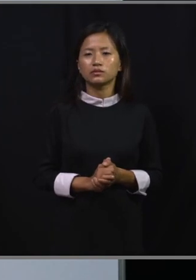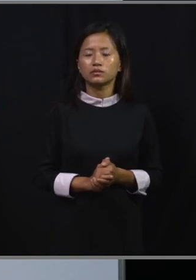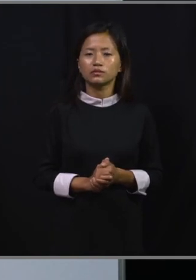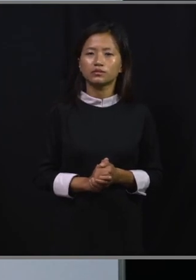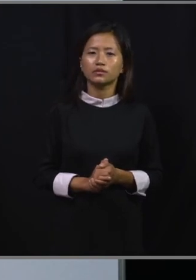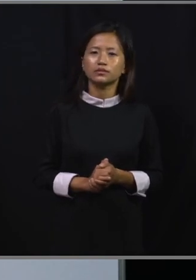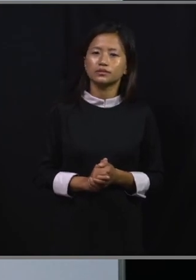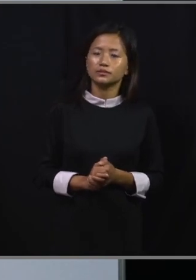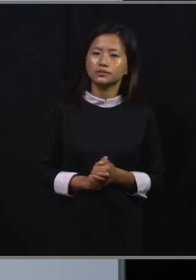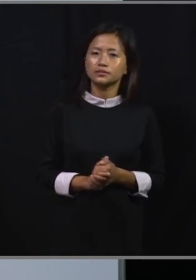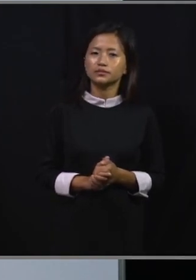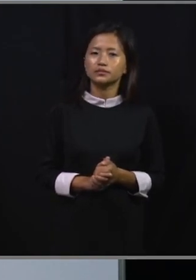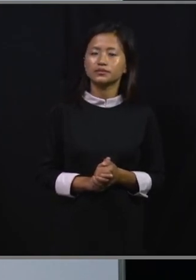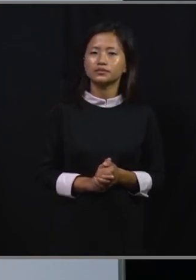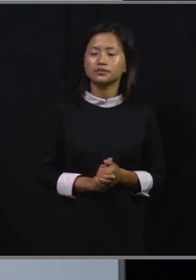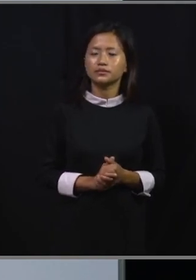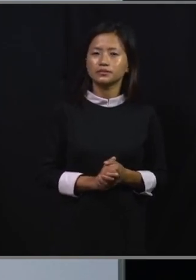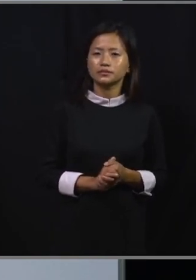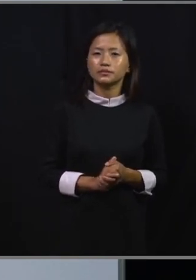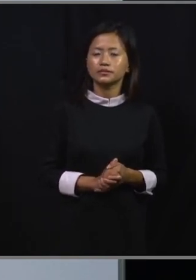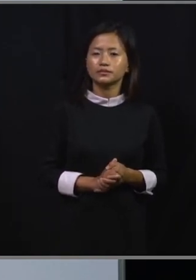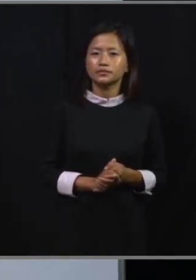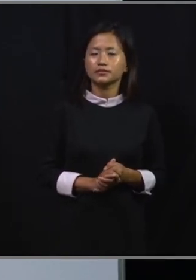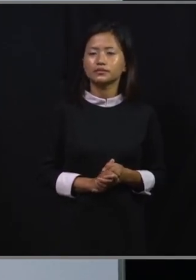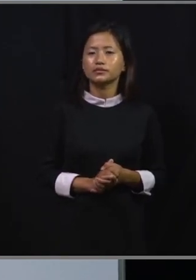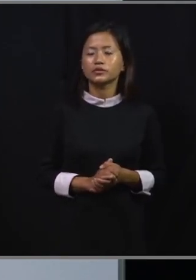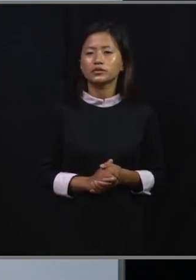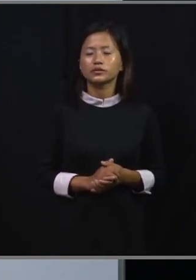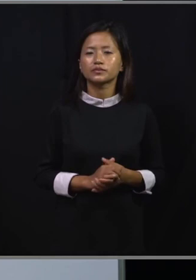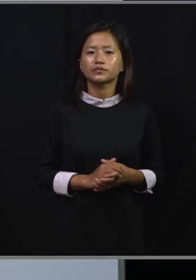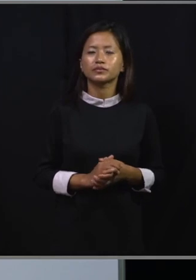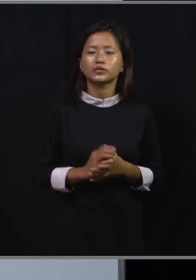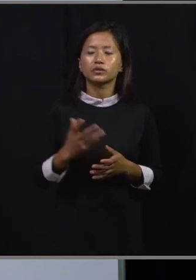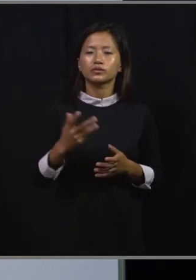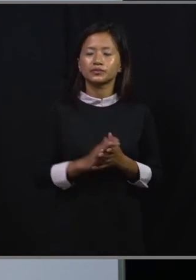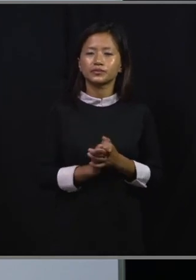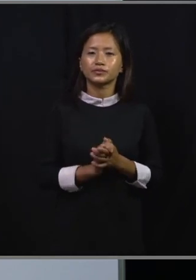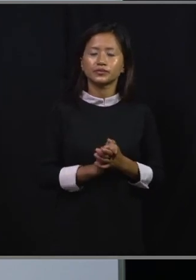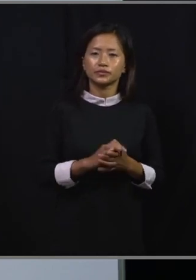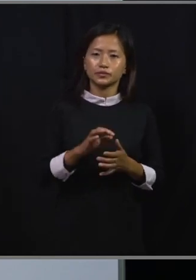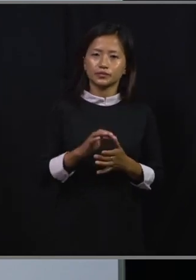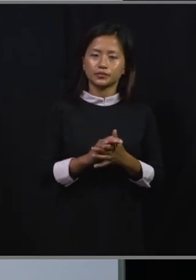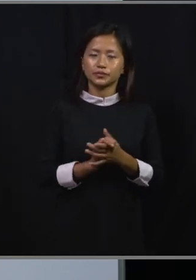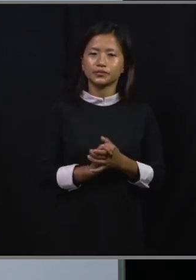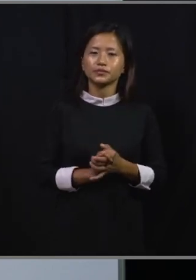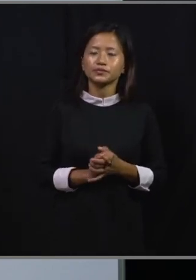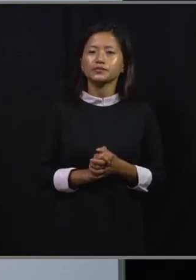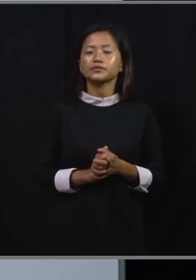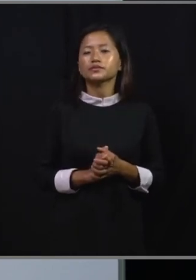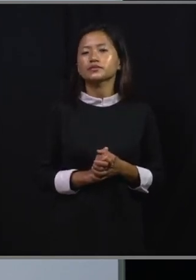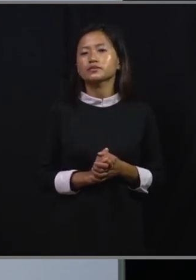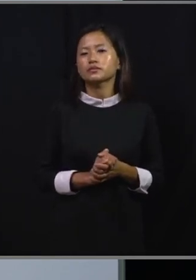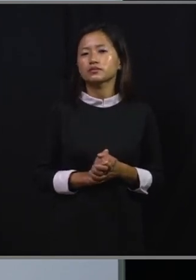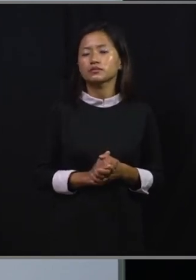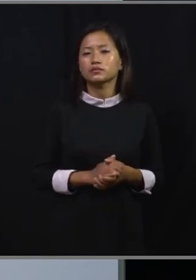source the light will emanate. Okay. So, what is cylindrical wavefront? When the source is linear, we will get the cylindrical wavefront. Okay.